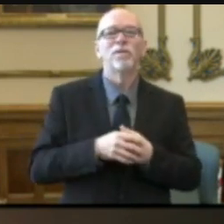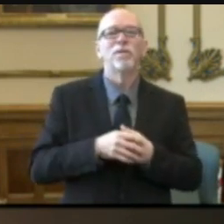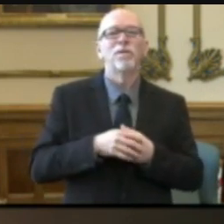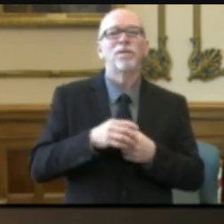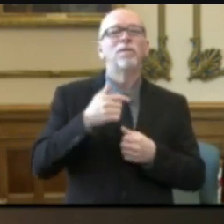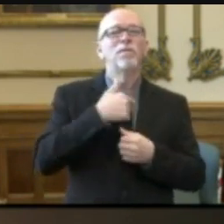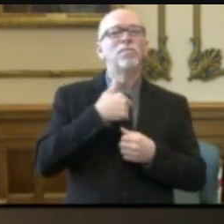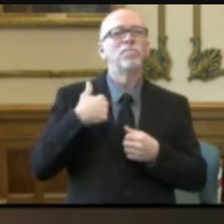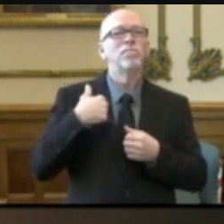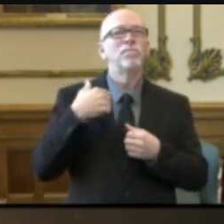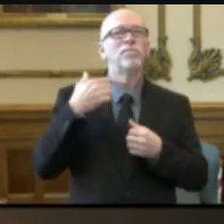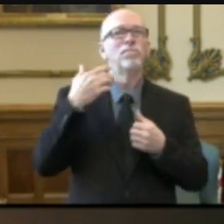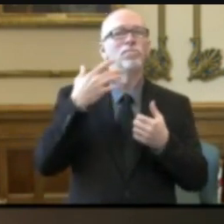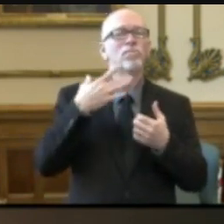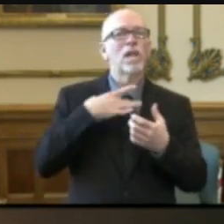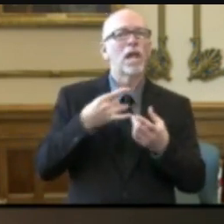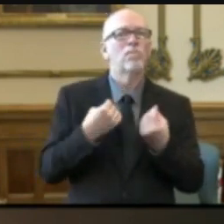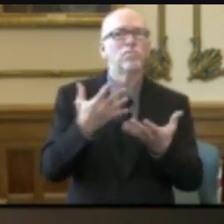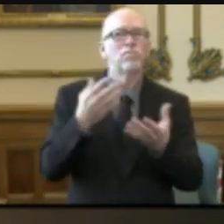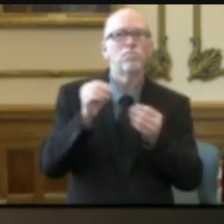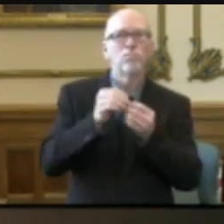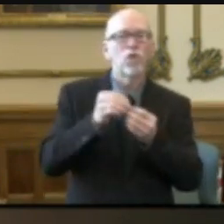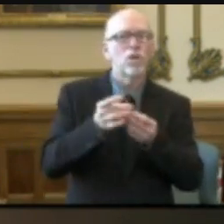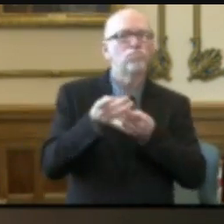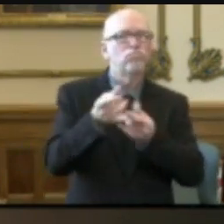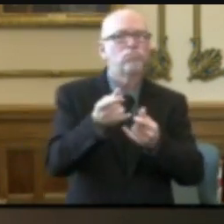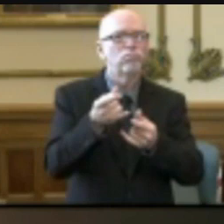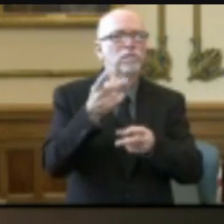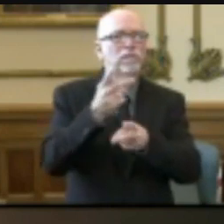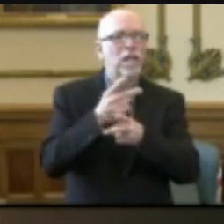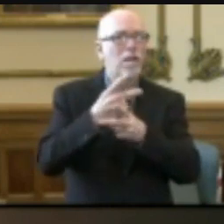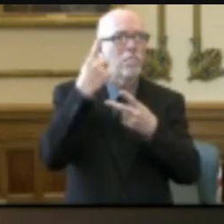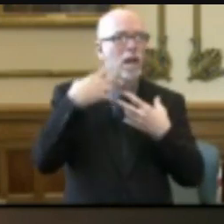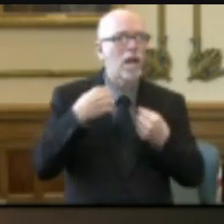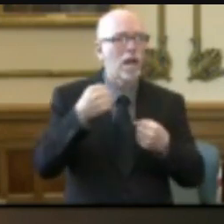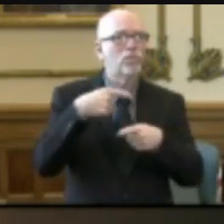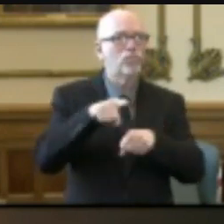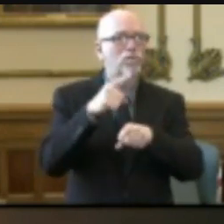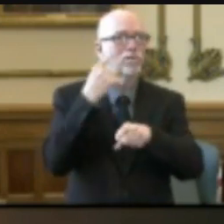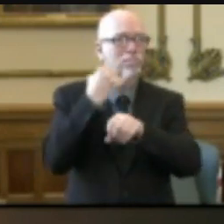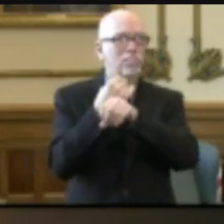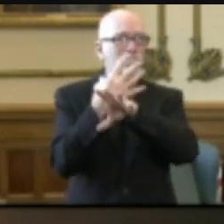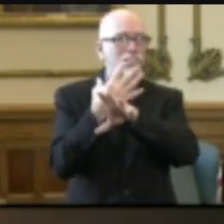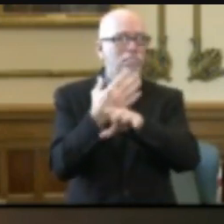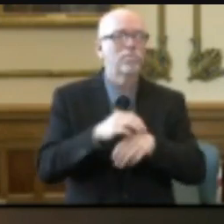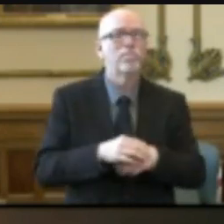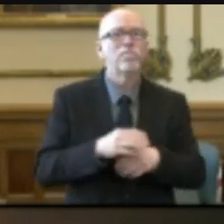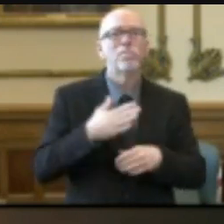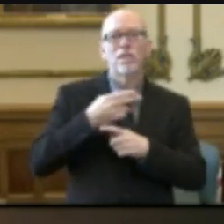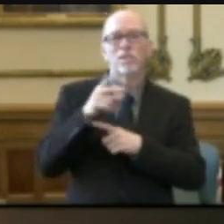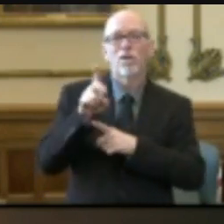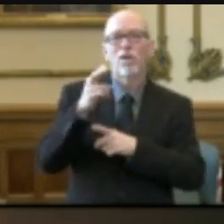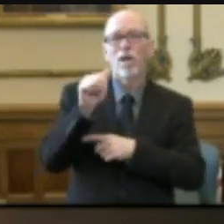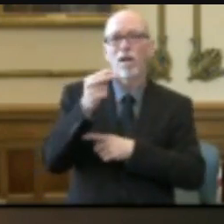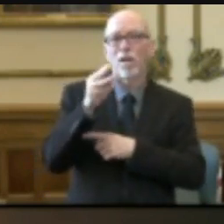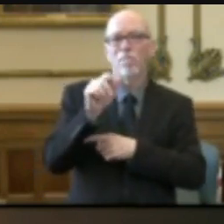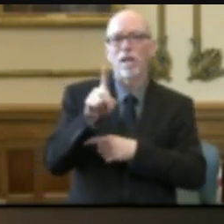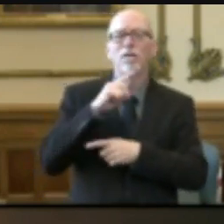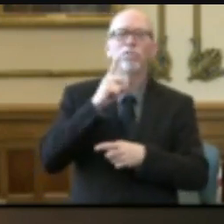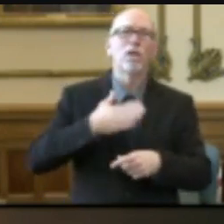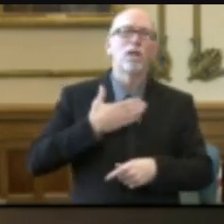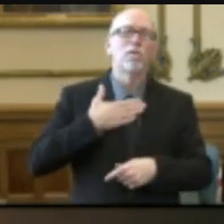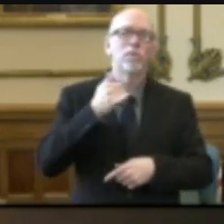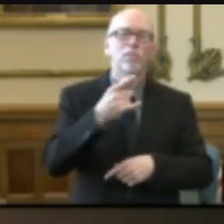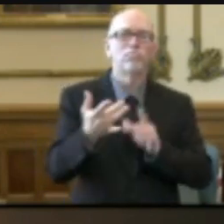continue effective patient care via teleservices. My name is Dr. Ahmad, and I'm so happy that you have reached